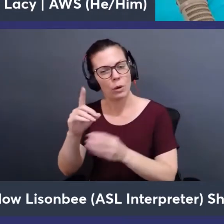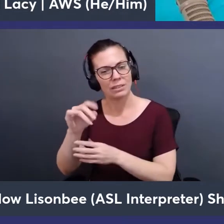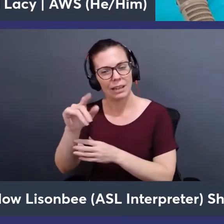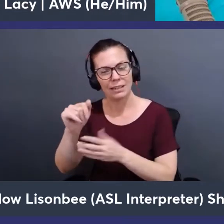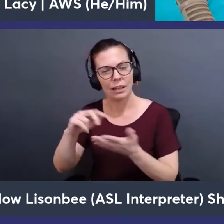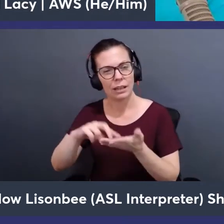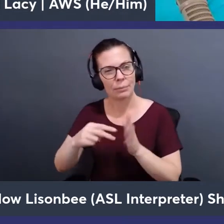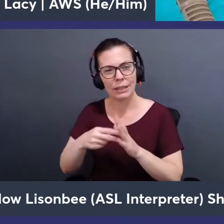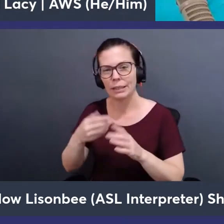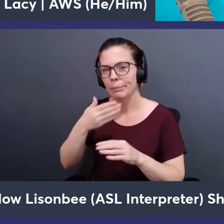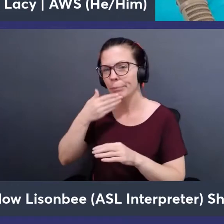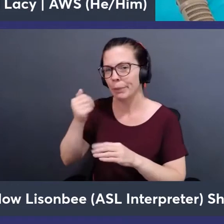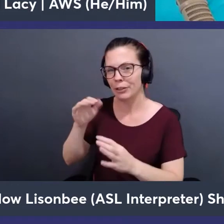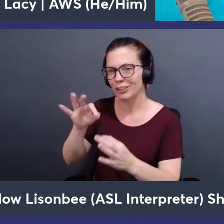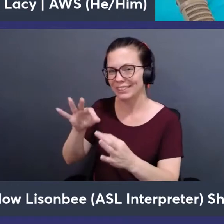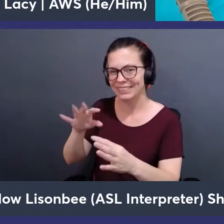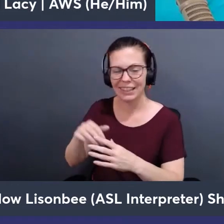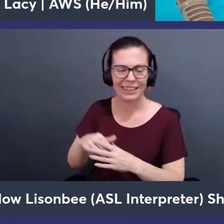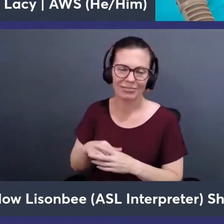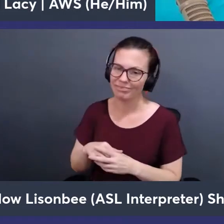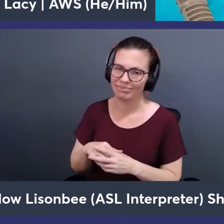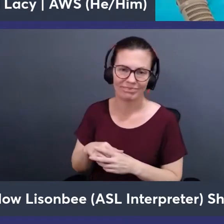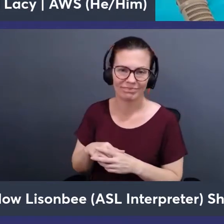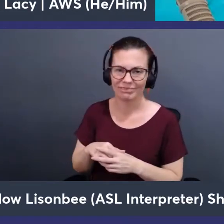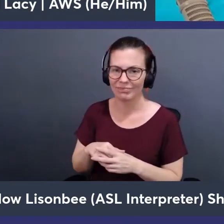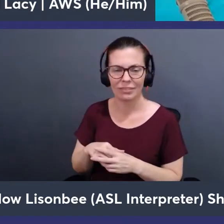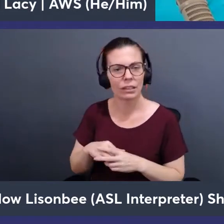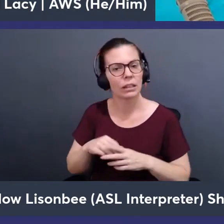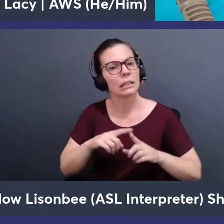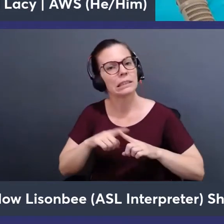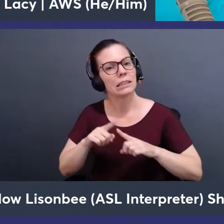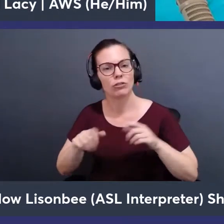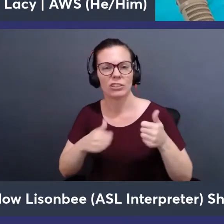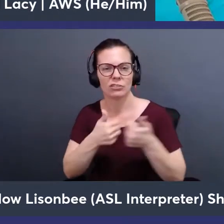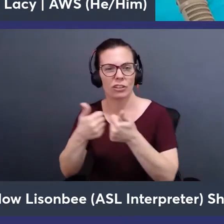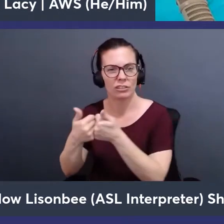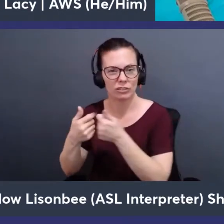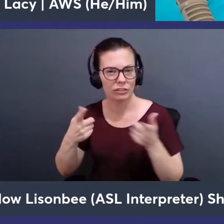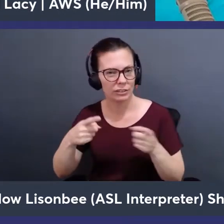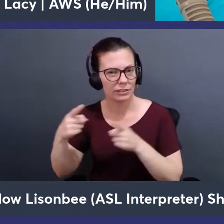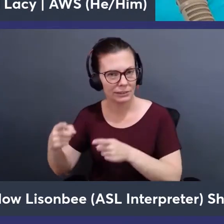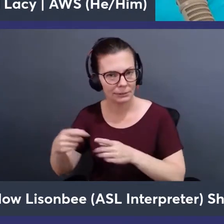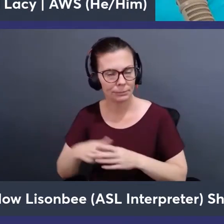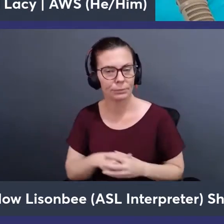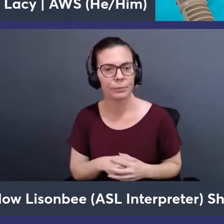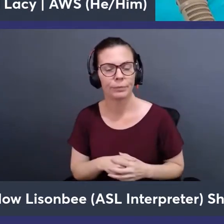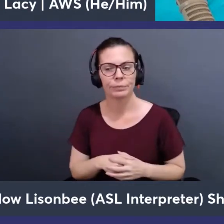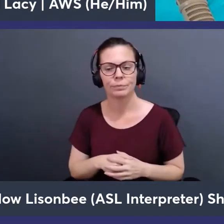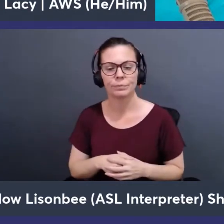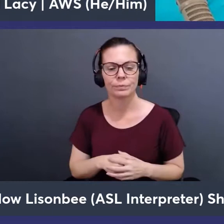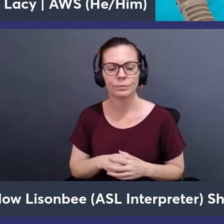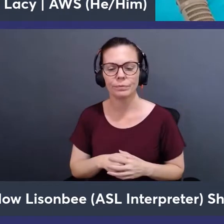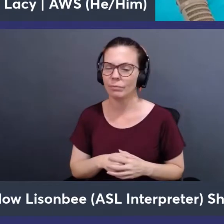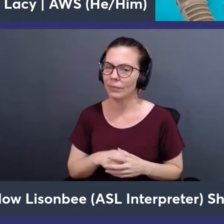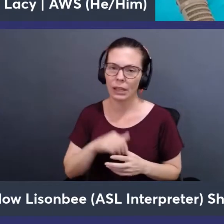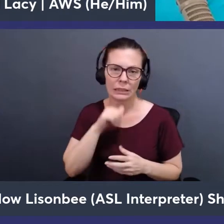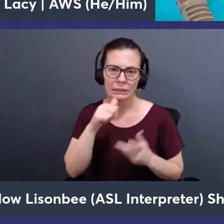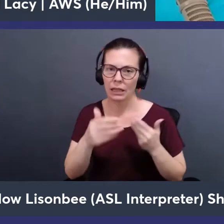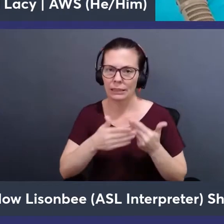better insights. That brings different set of challenges, and it's not